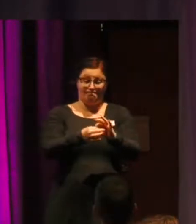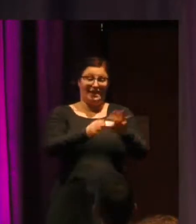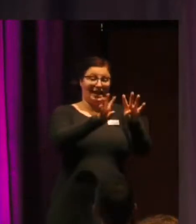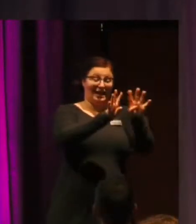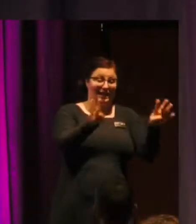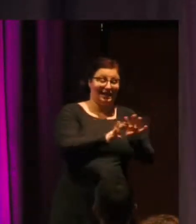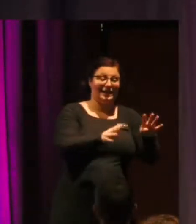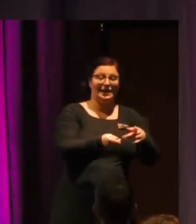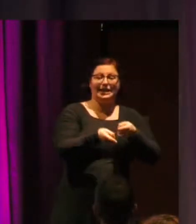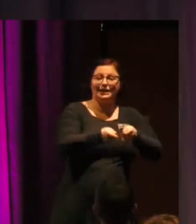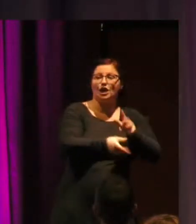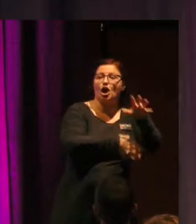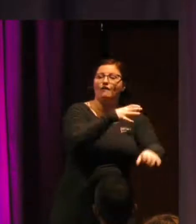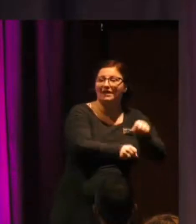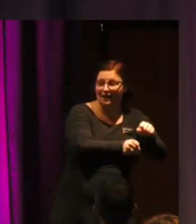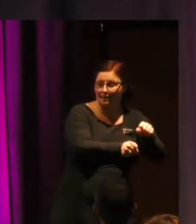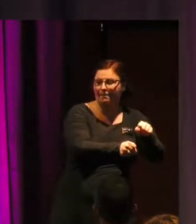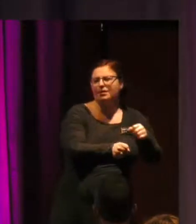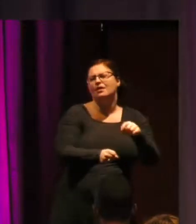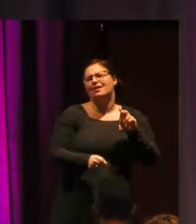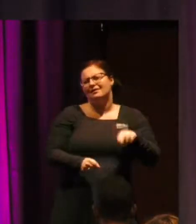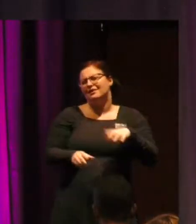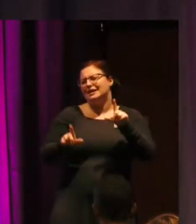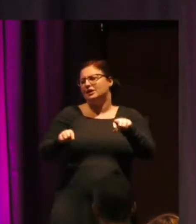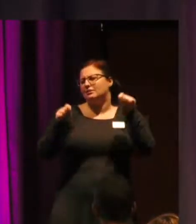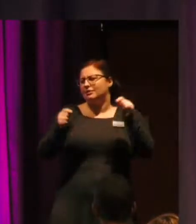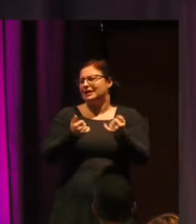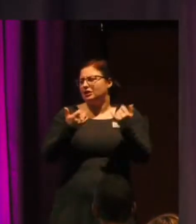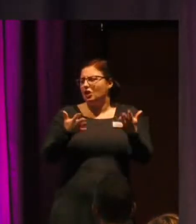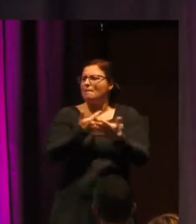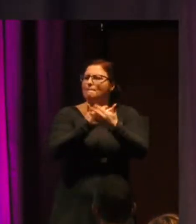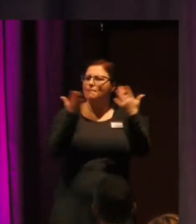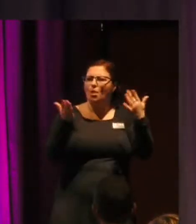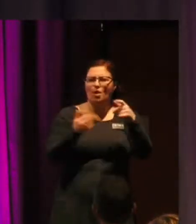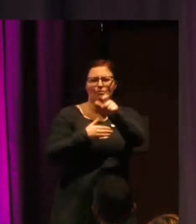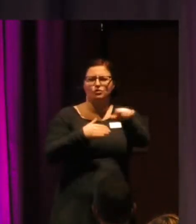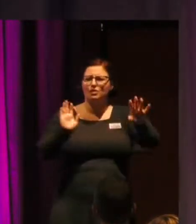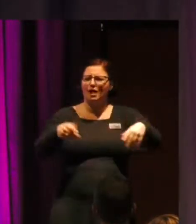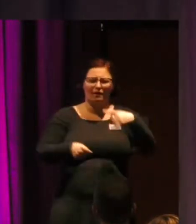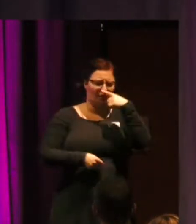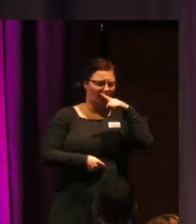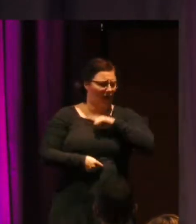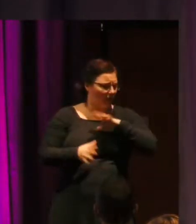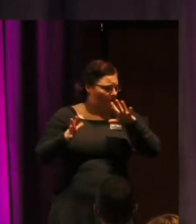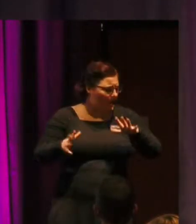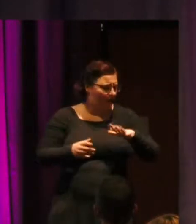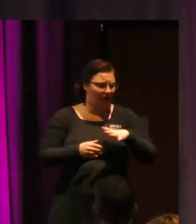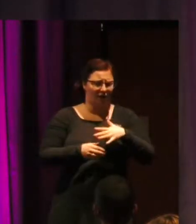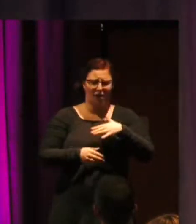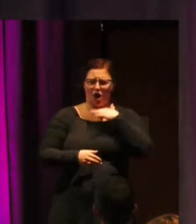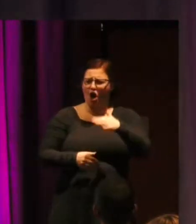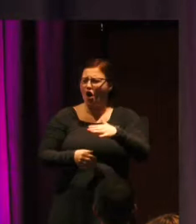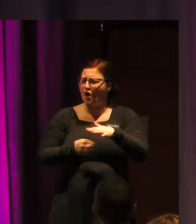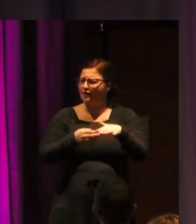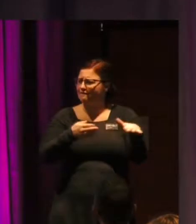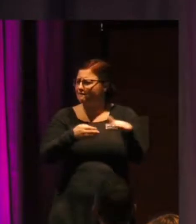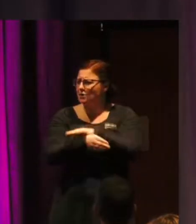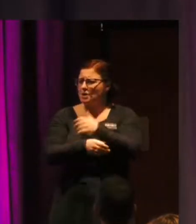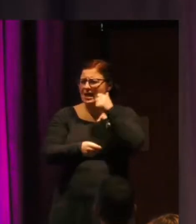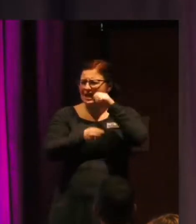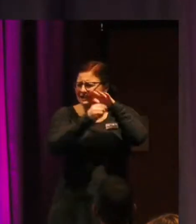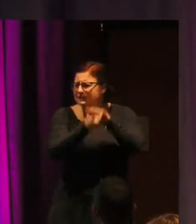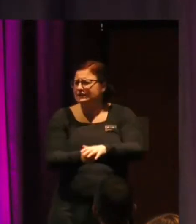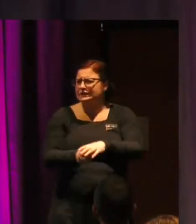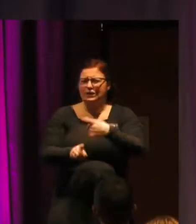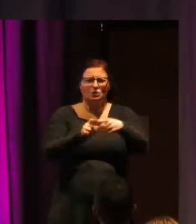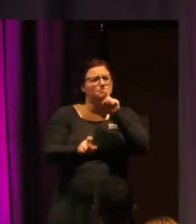online abuse. We see that many people who had these horrible, racist, xenophobic, discriminatory